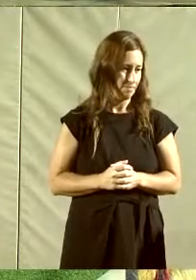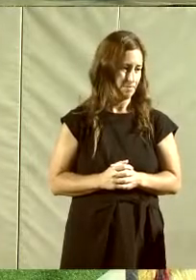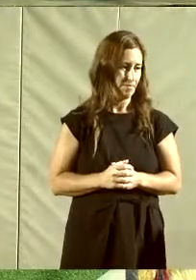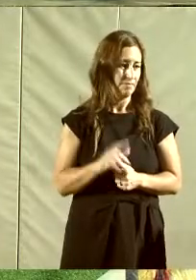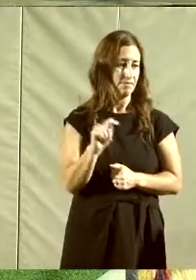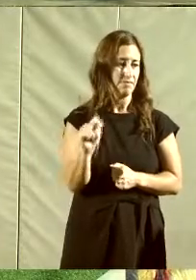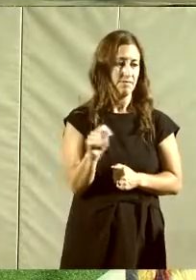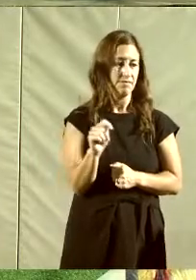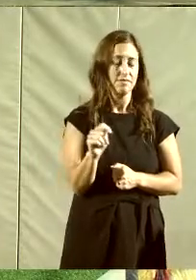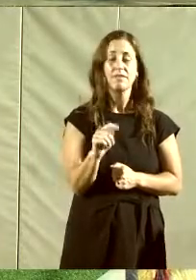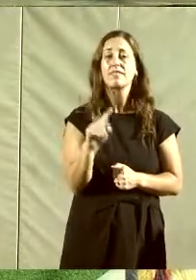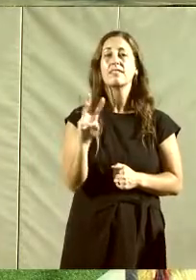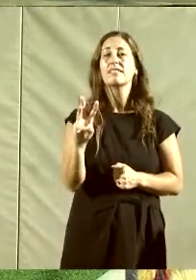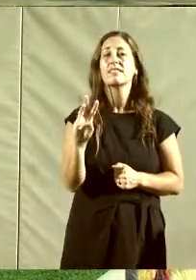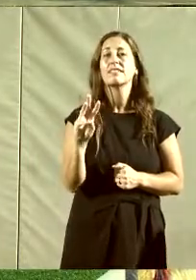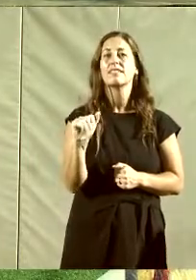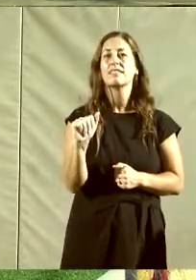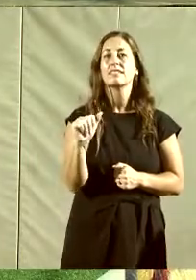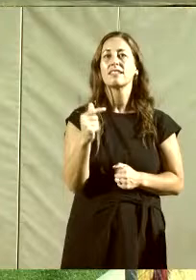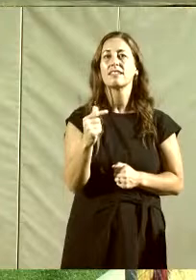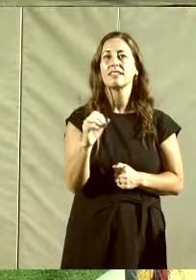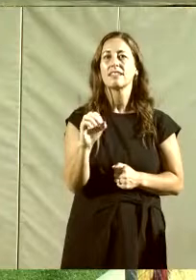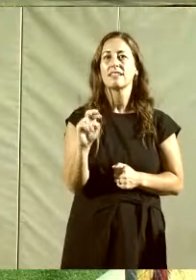Tyler McCallum Wagoner.